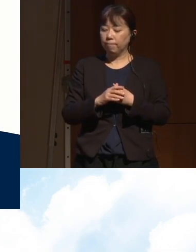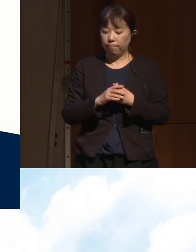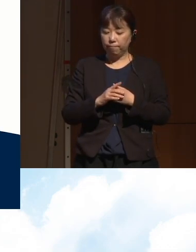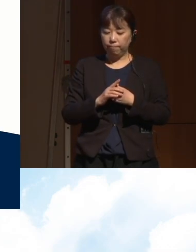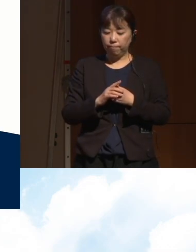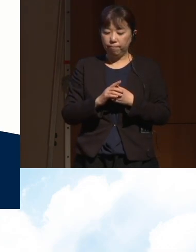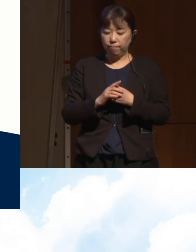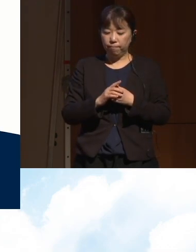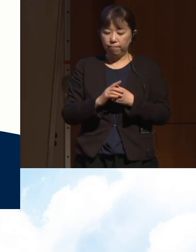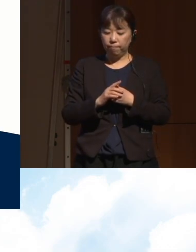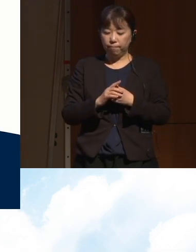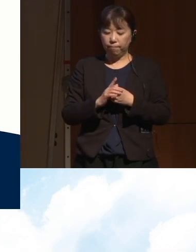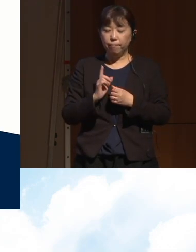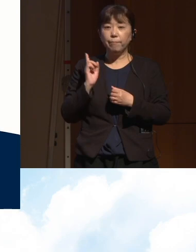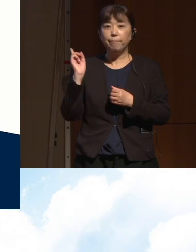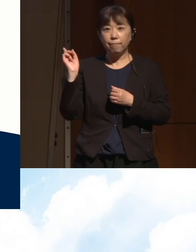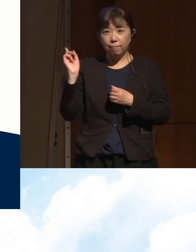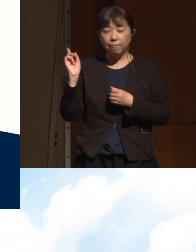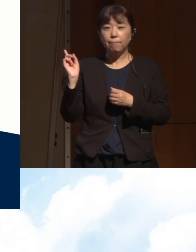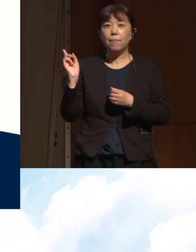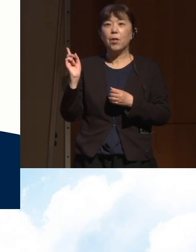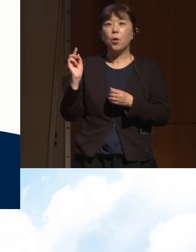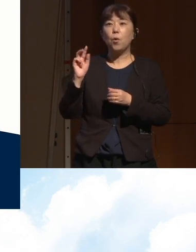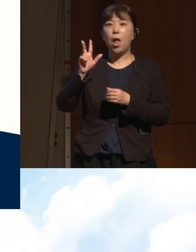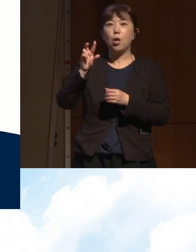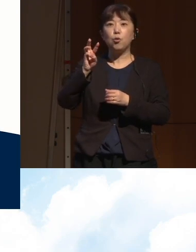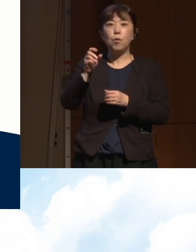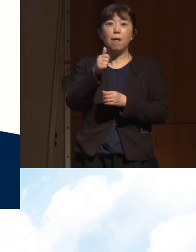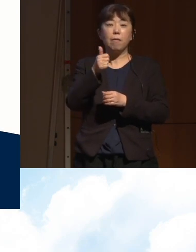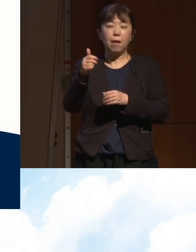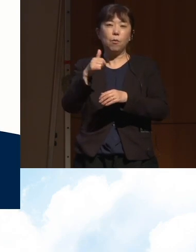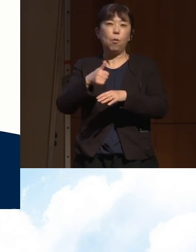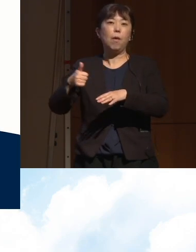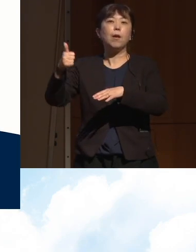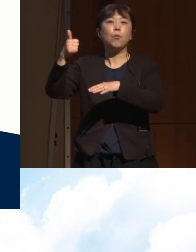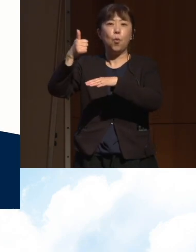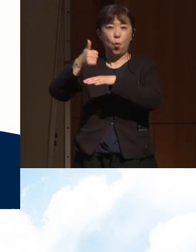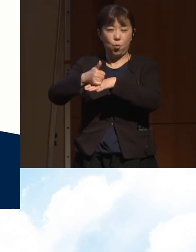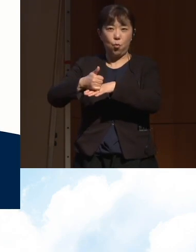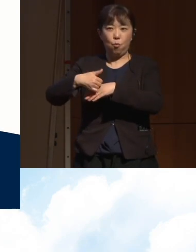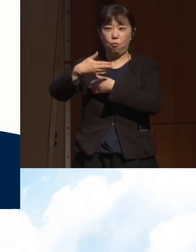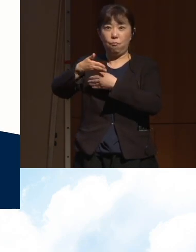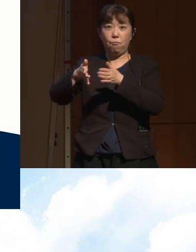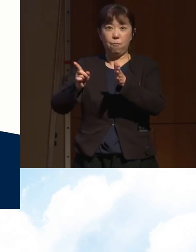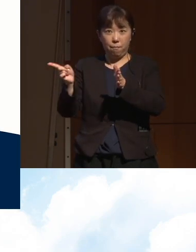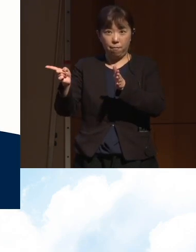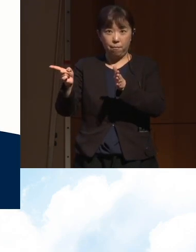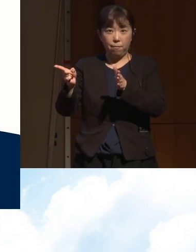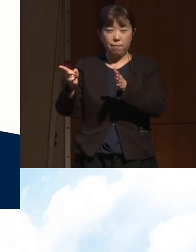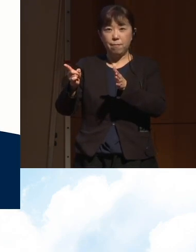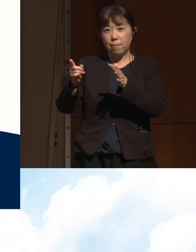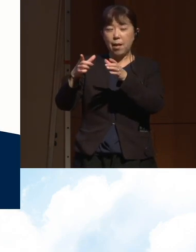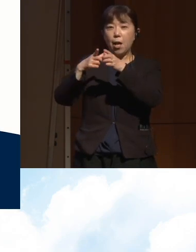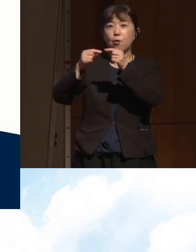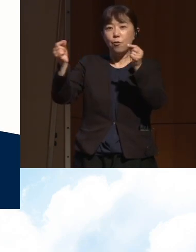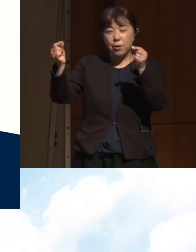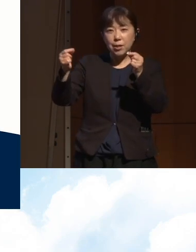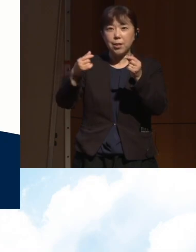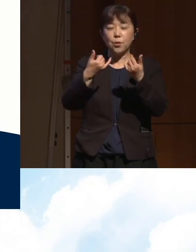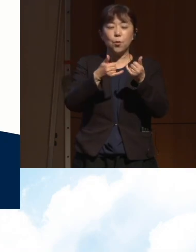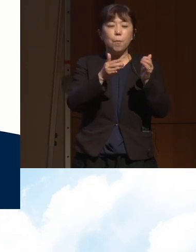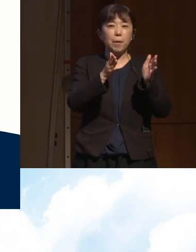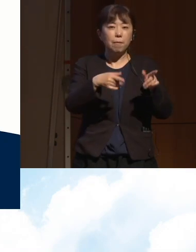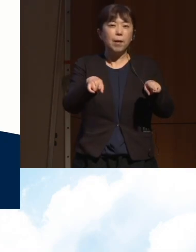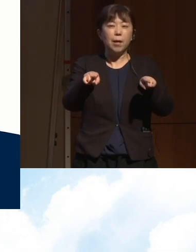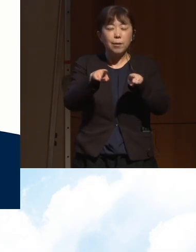Office of the President, and their private sector partners together to begin working over time to think about